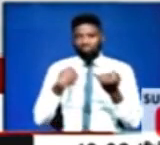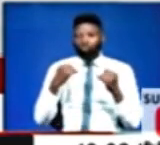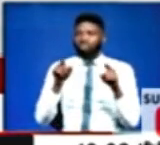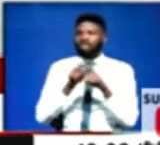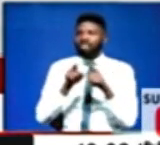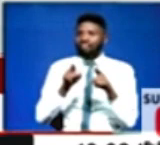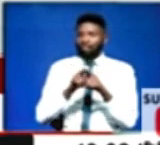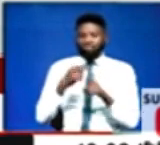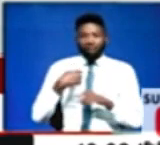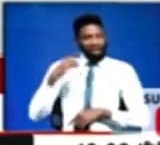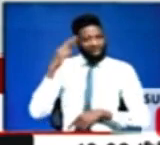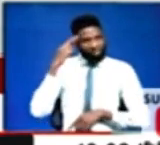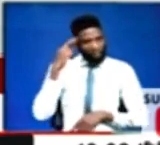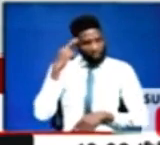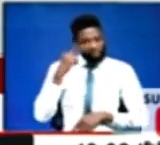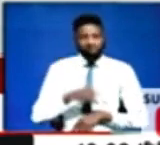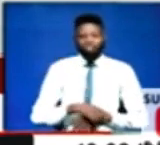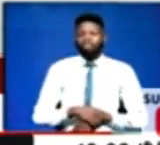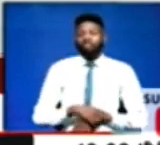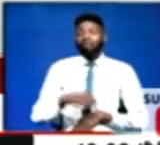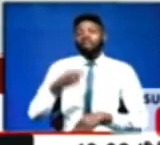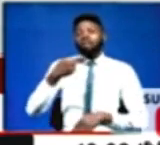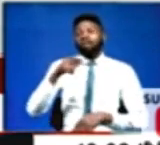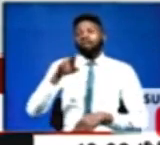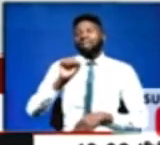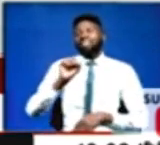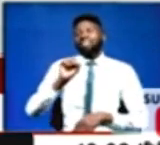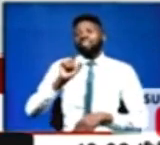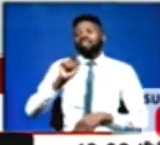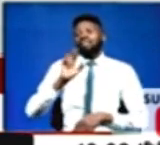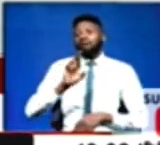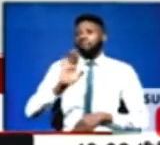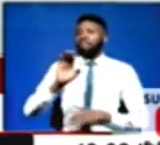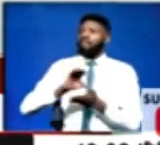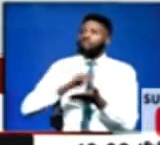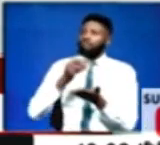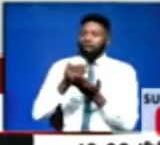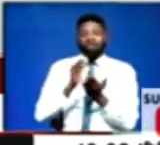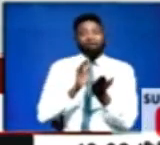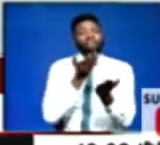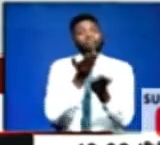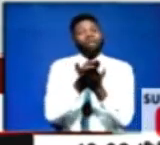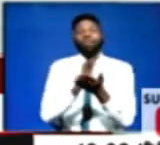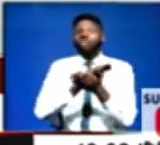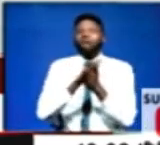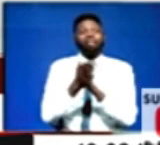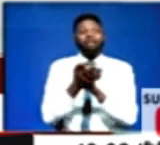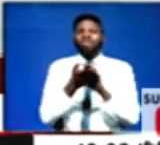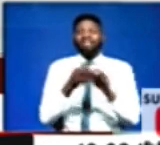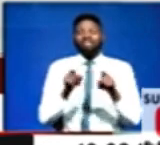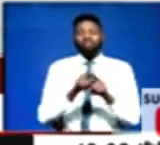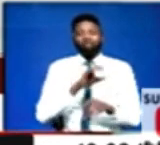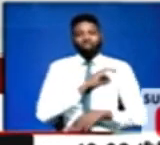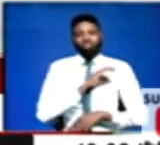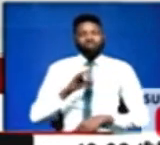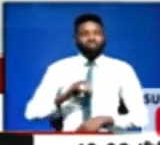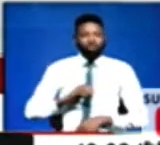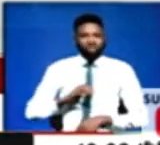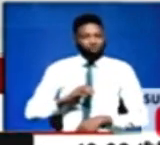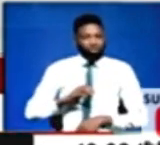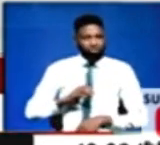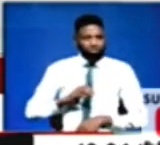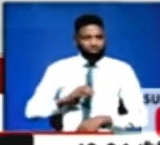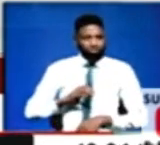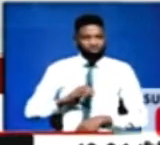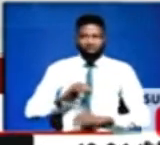memory, the hustler fund will be applied without any hustler committee. That, you know, as